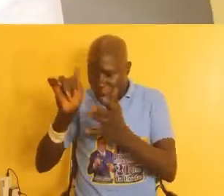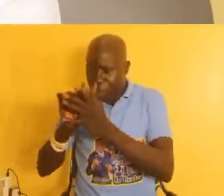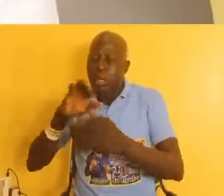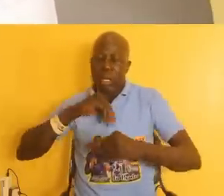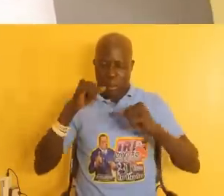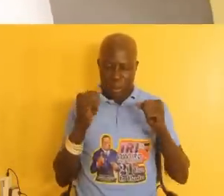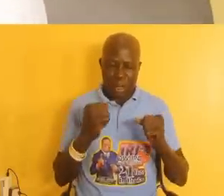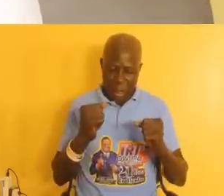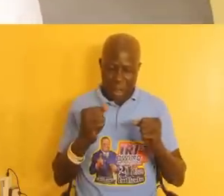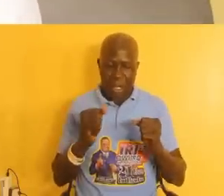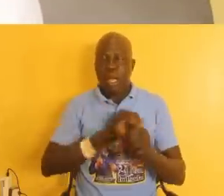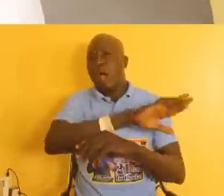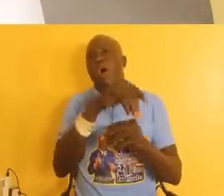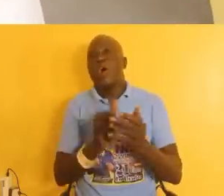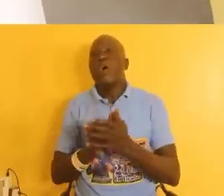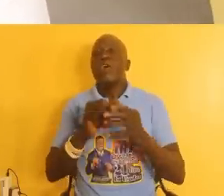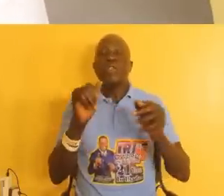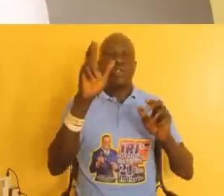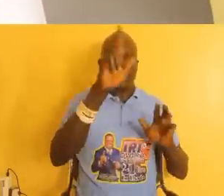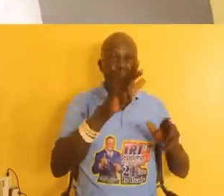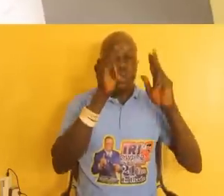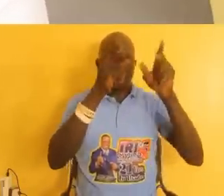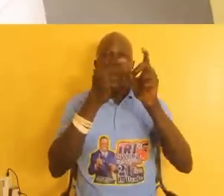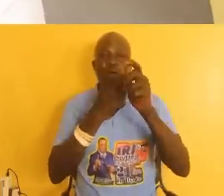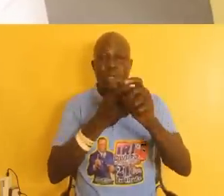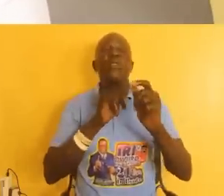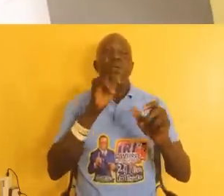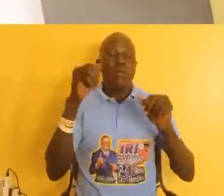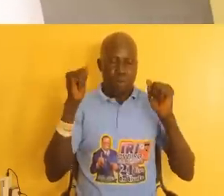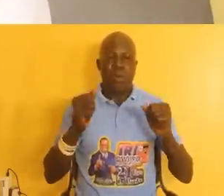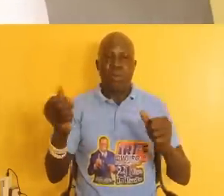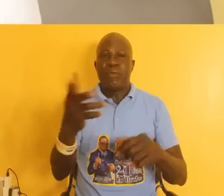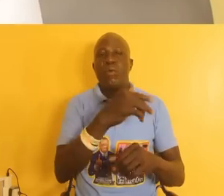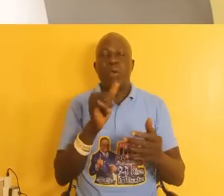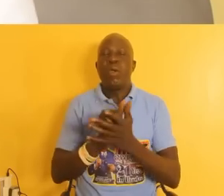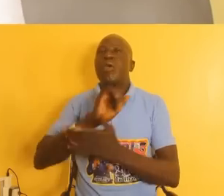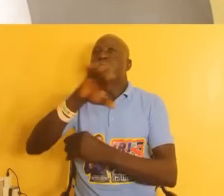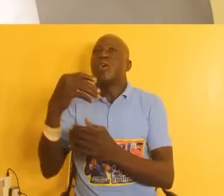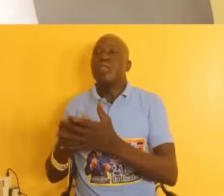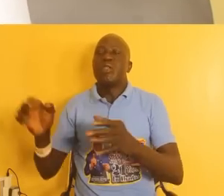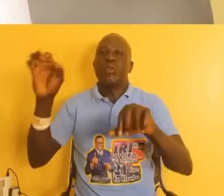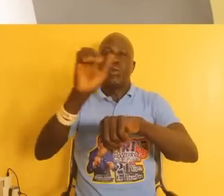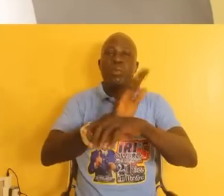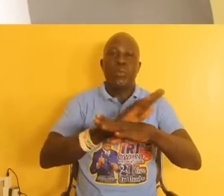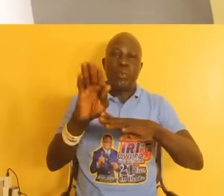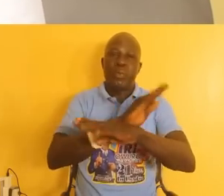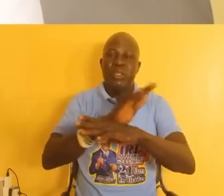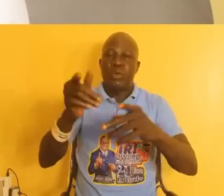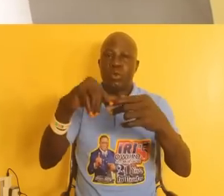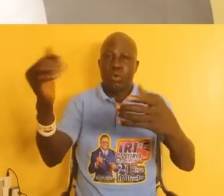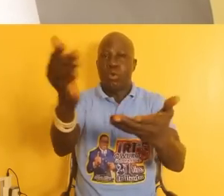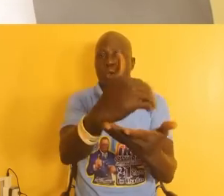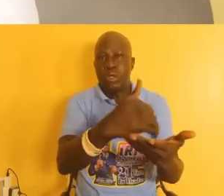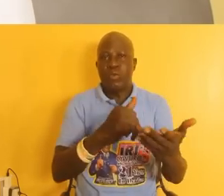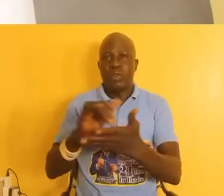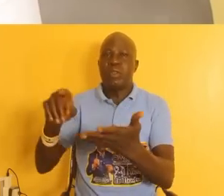Not because they have strength. Ere ije o se fun alagbara. Race is not for powerful ones. Contract o fe gba lo se yen. That contract you want to receive this. Iran